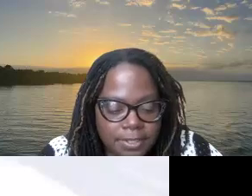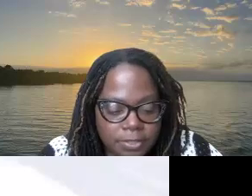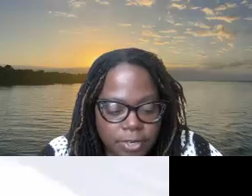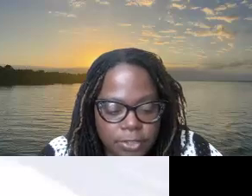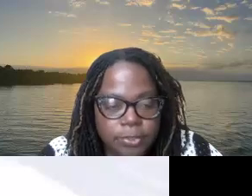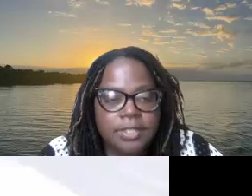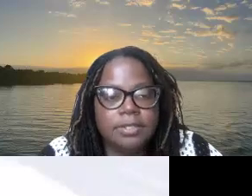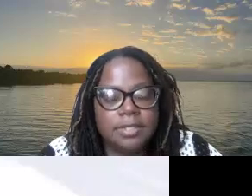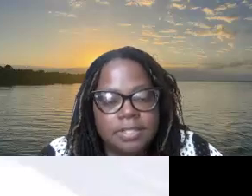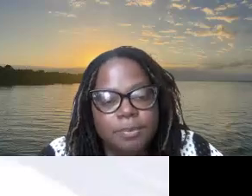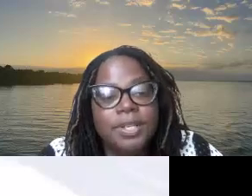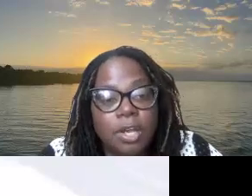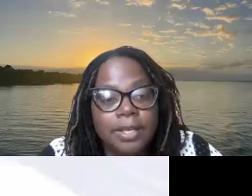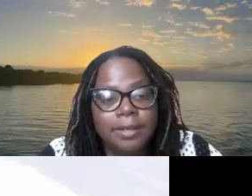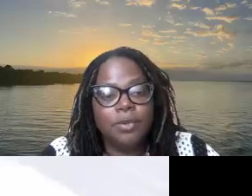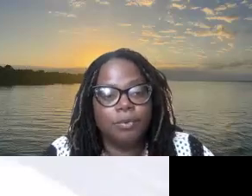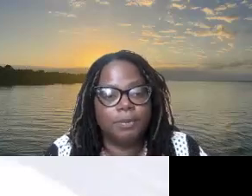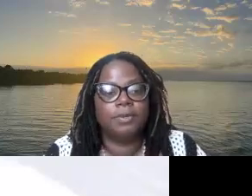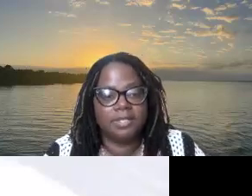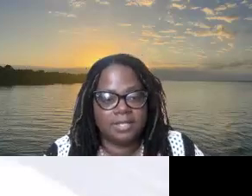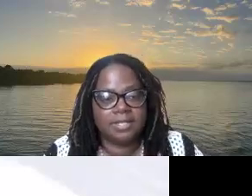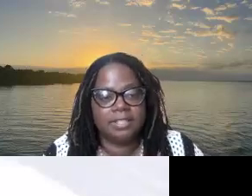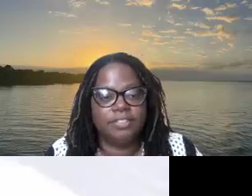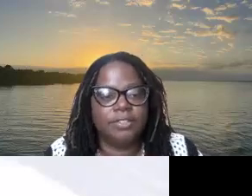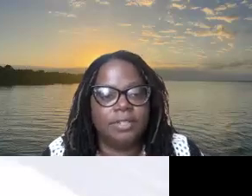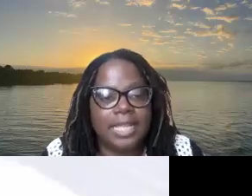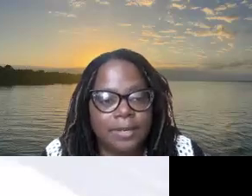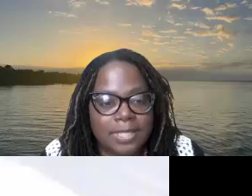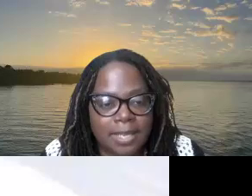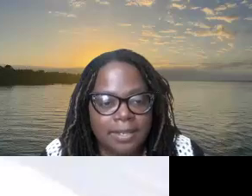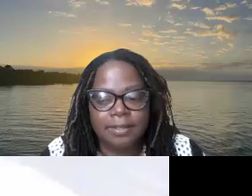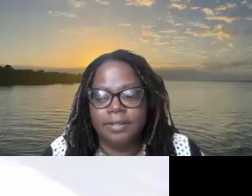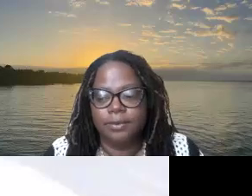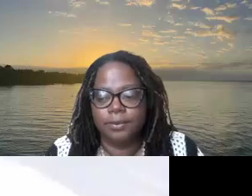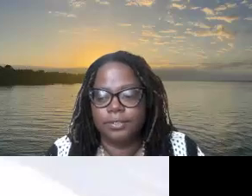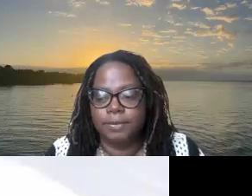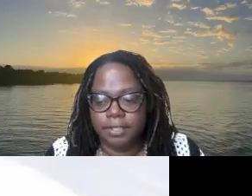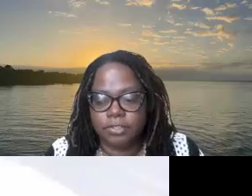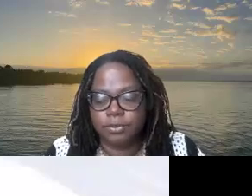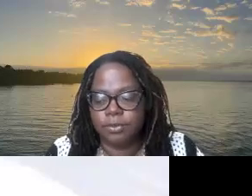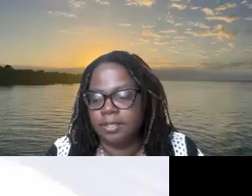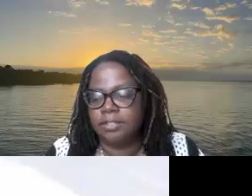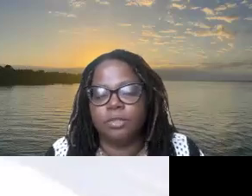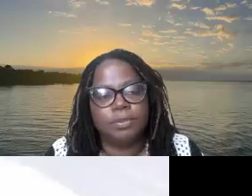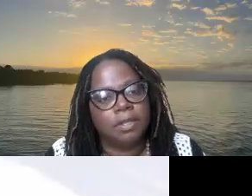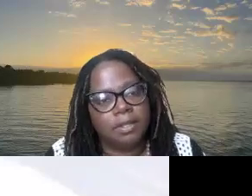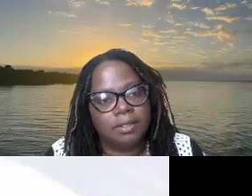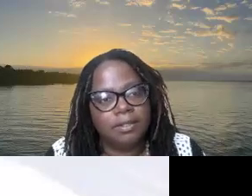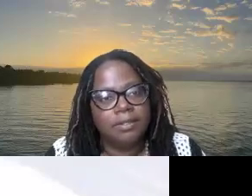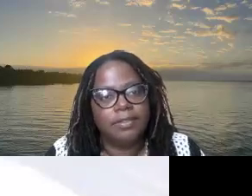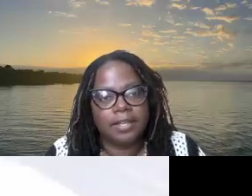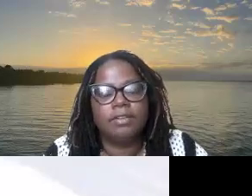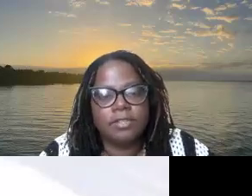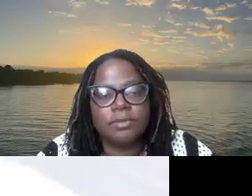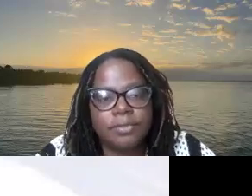cultural competence is trying to create a sense of belonging. When people consistently feel on the outside or diminished or like they don't